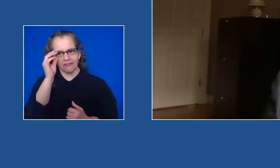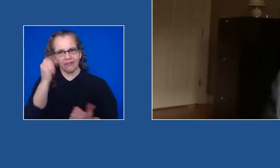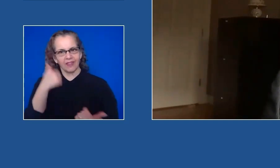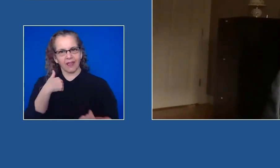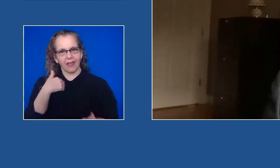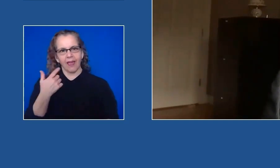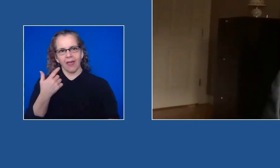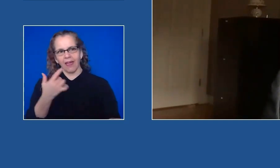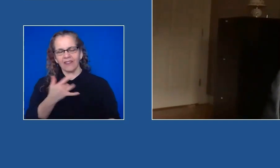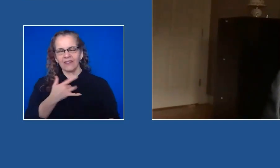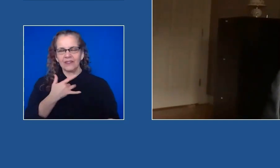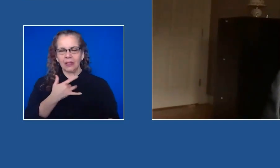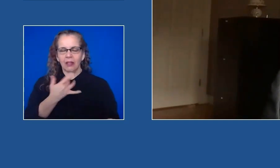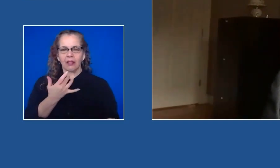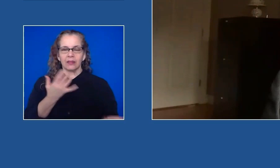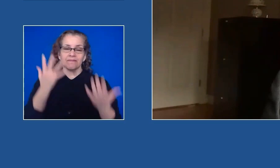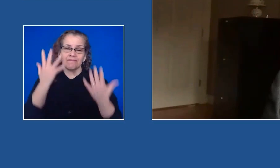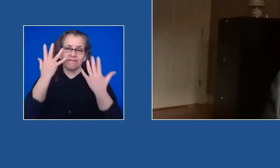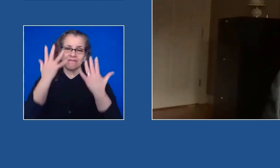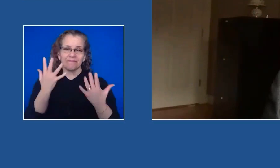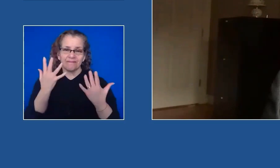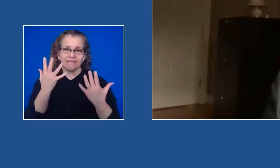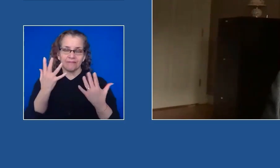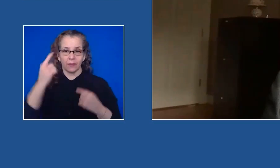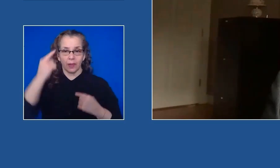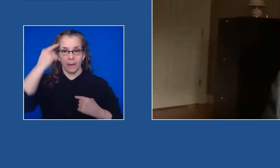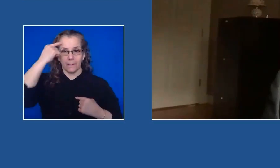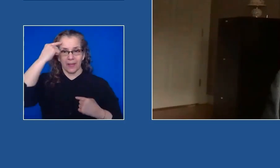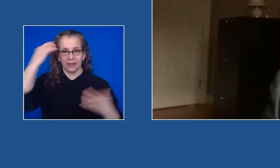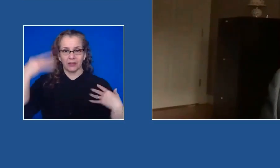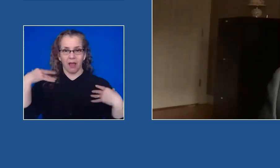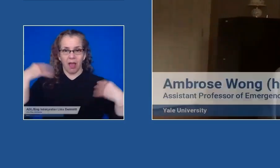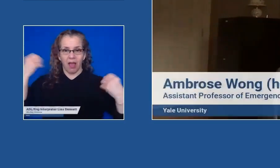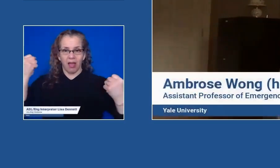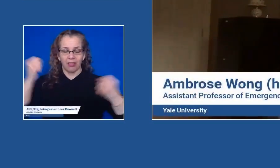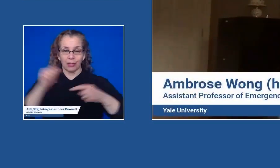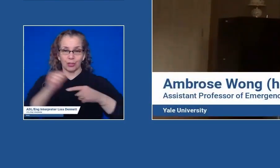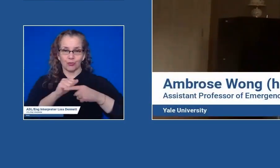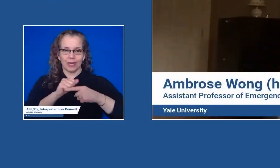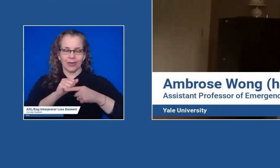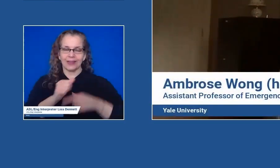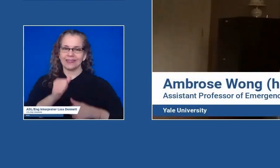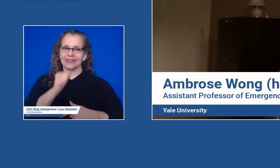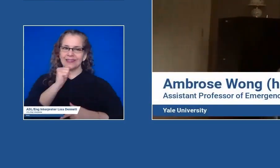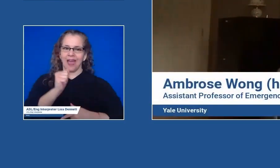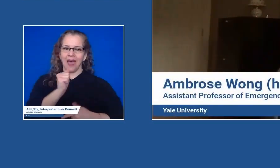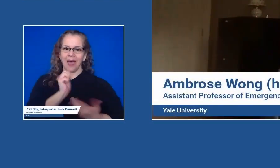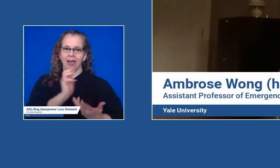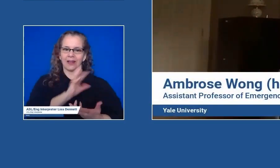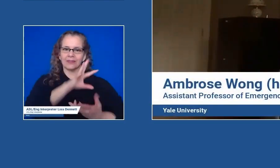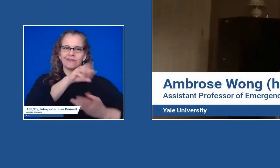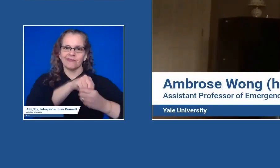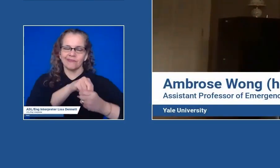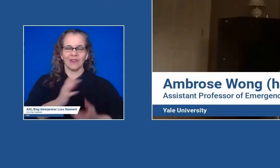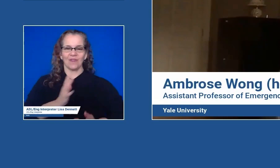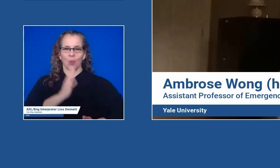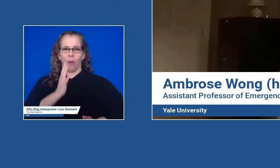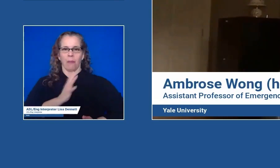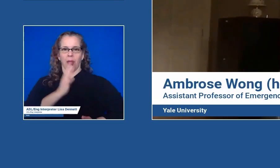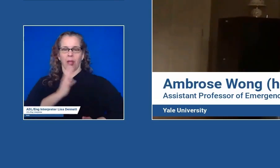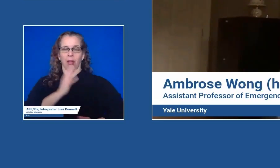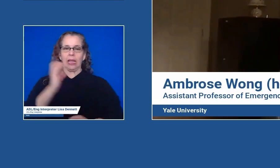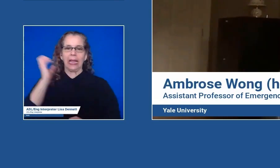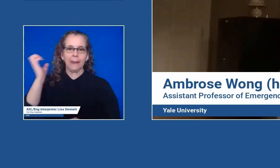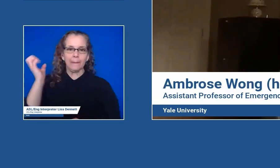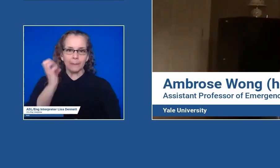that, unfortunately, mental health training is not formally incorporated into emergency clinical training.